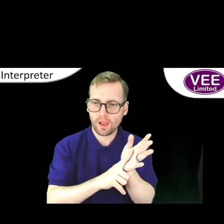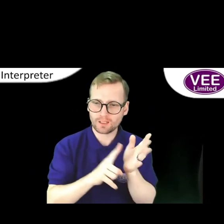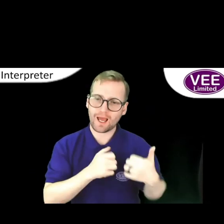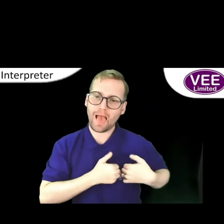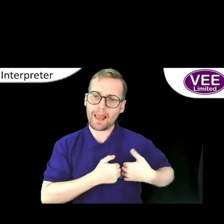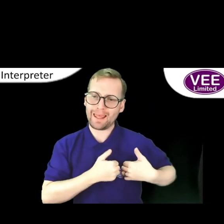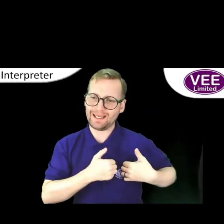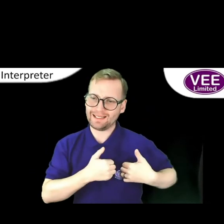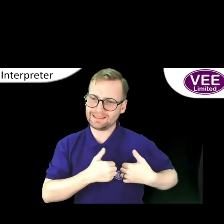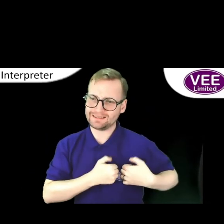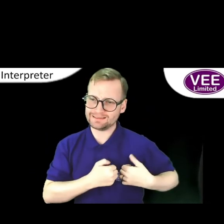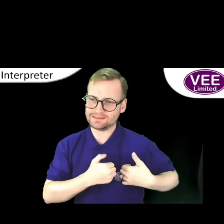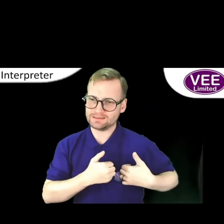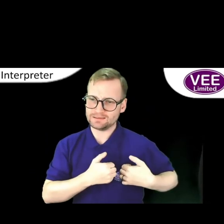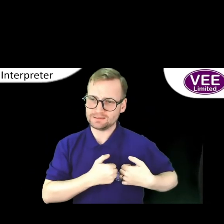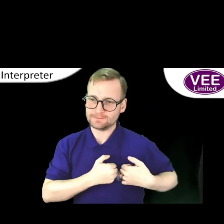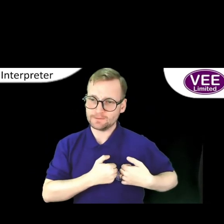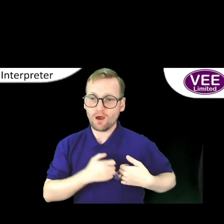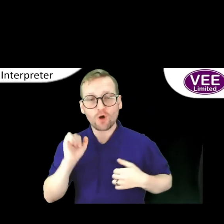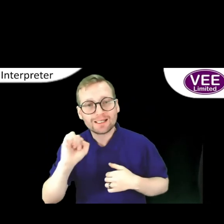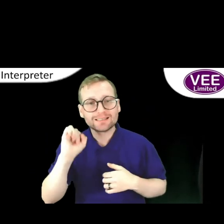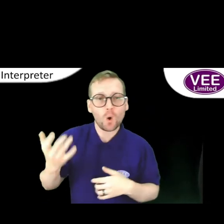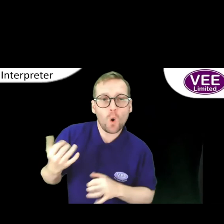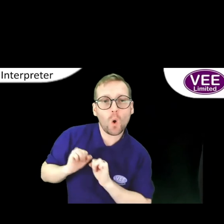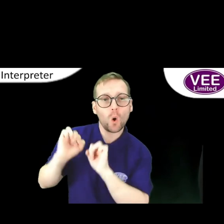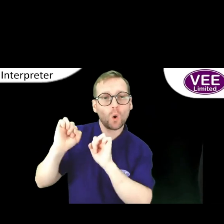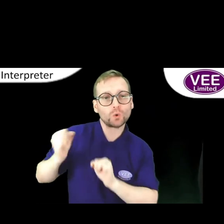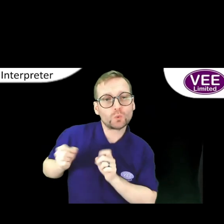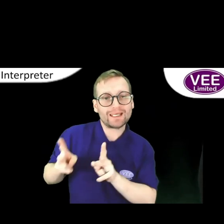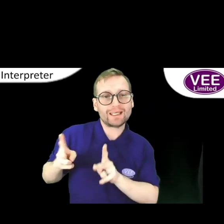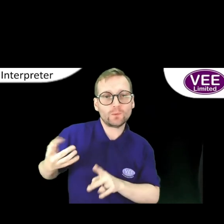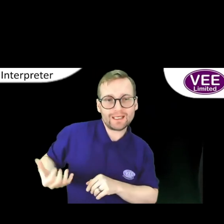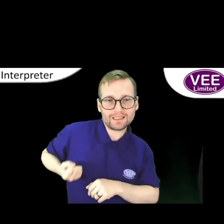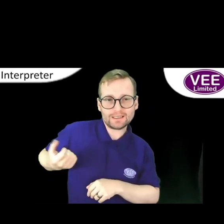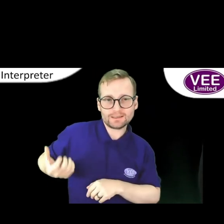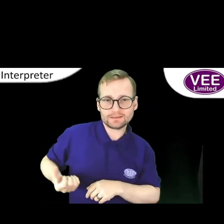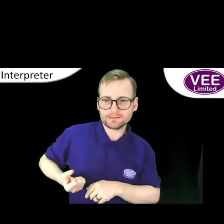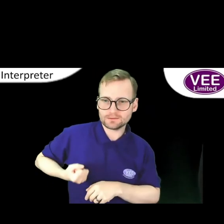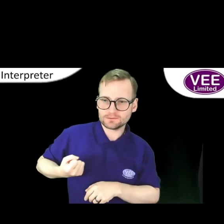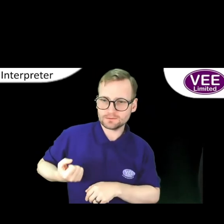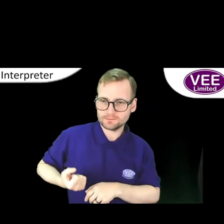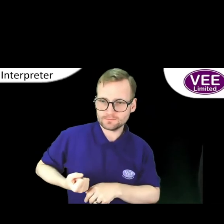my darling, for his in we win.